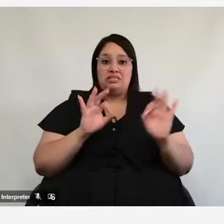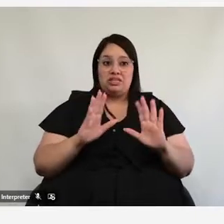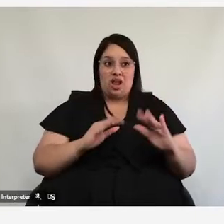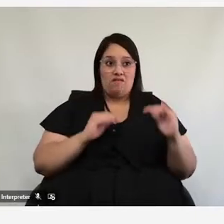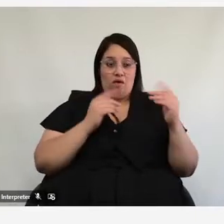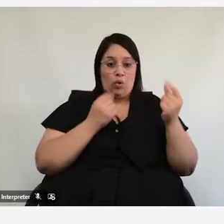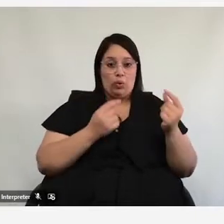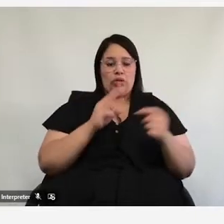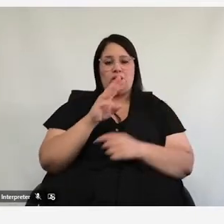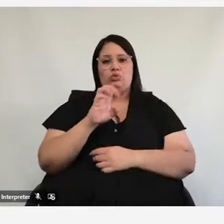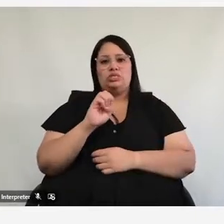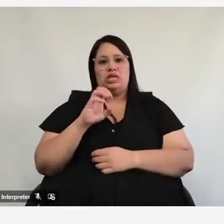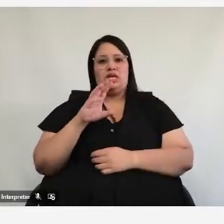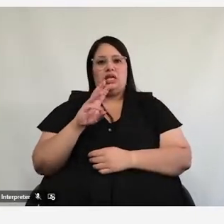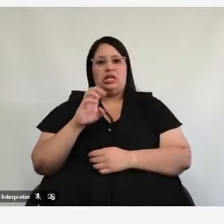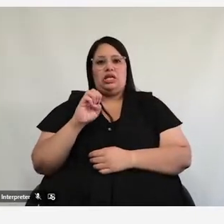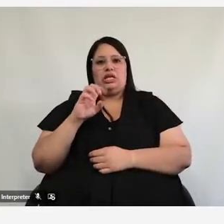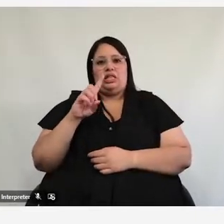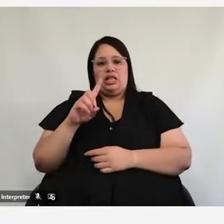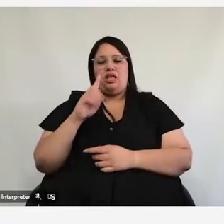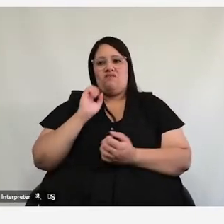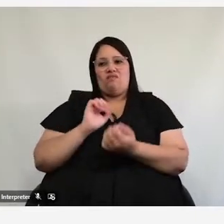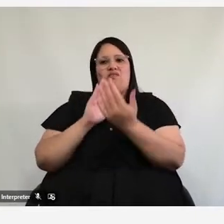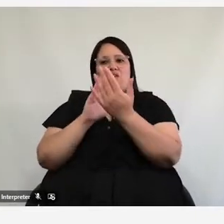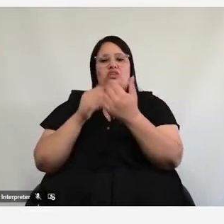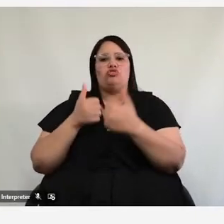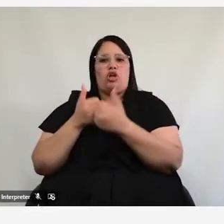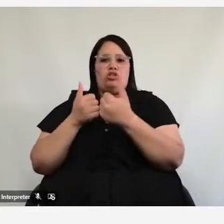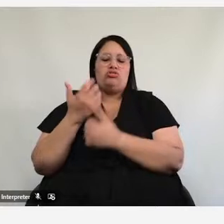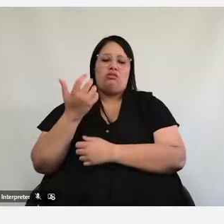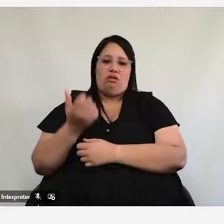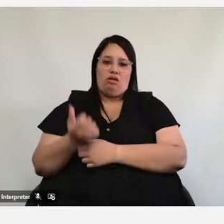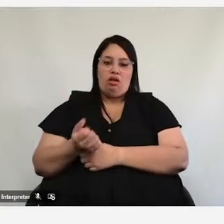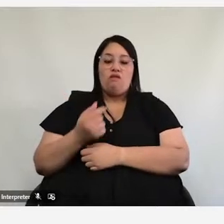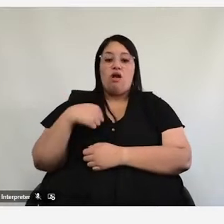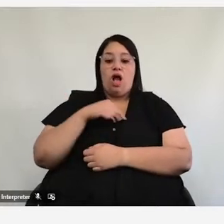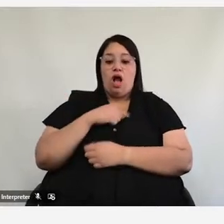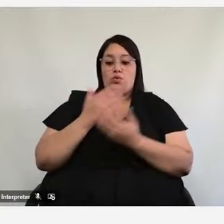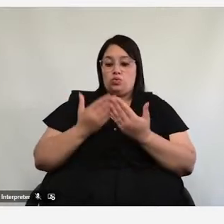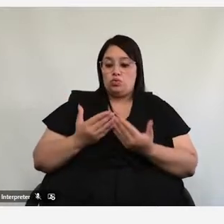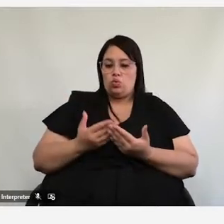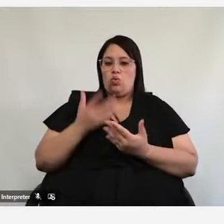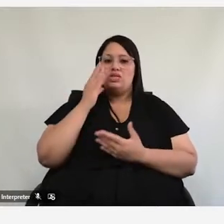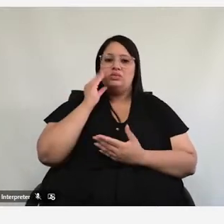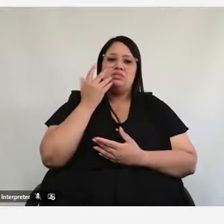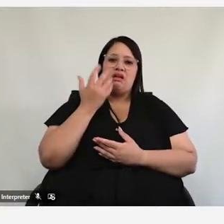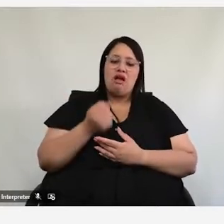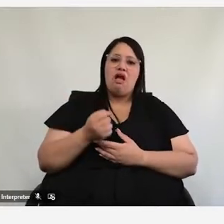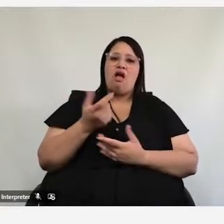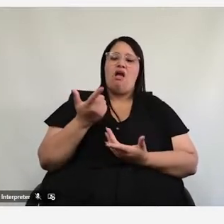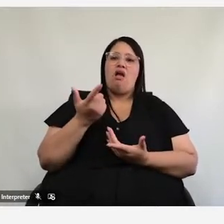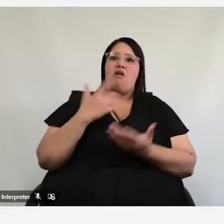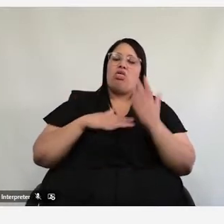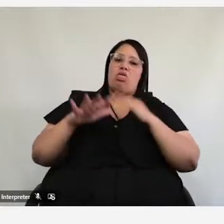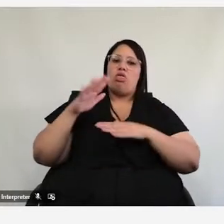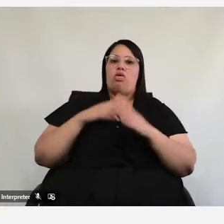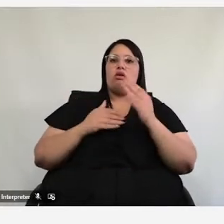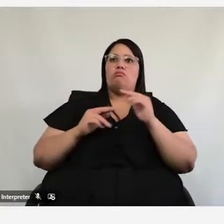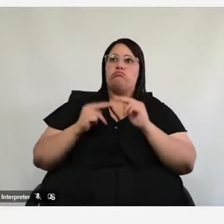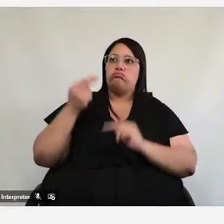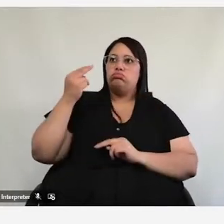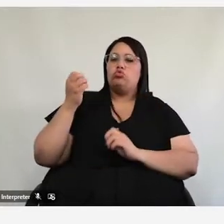the WCED is still facing significant challenges. Our schools are experiencing an unprecedented rise in